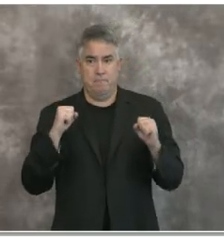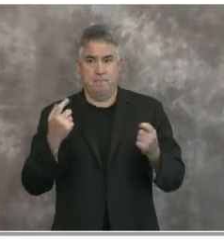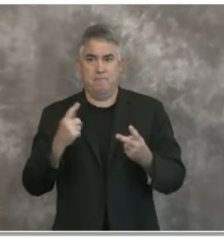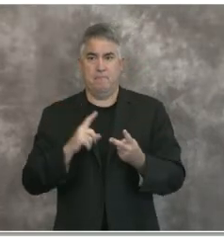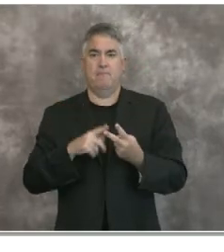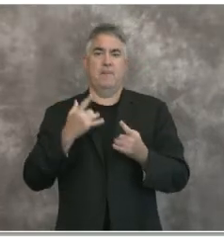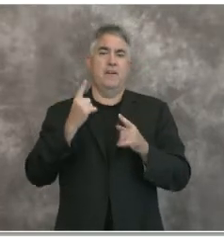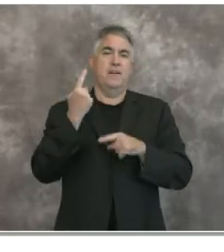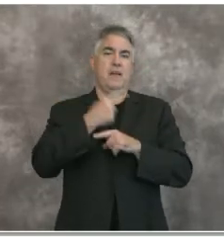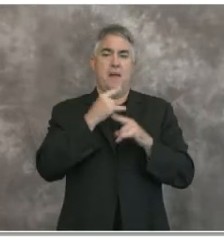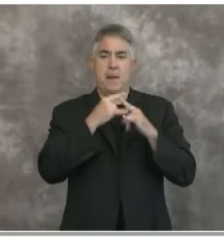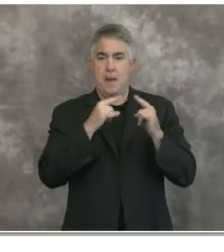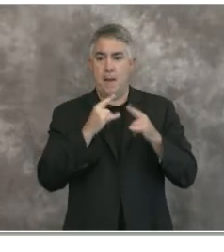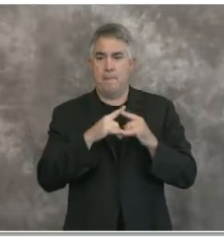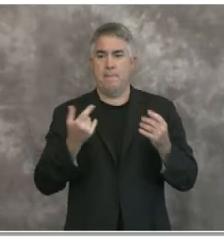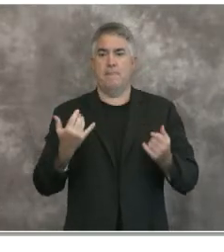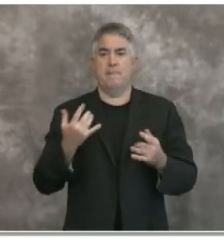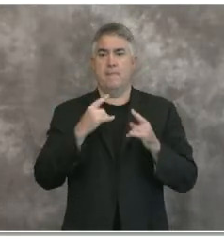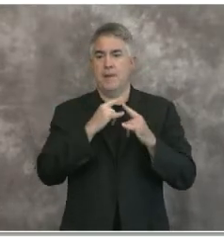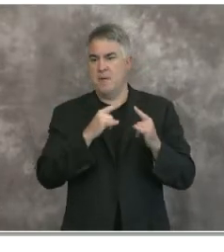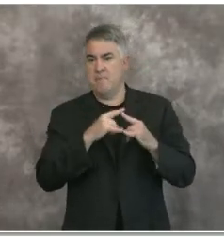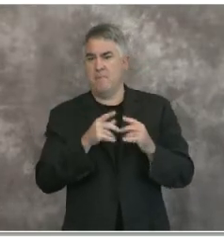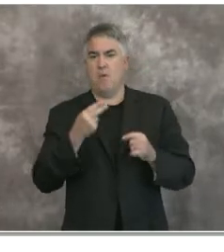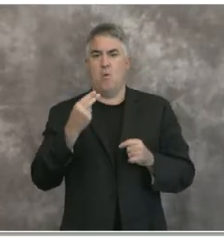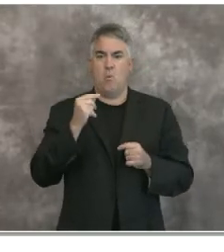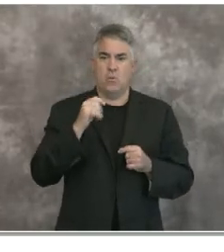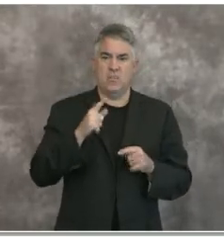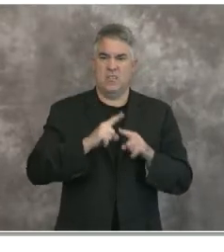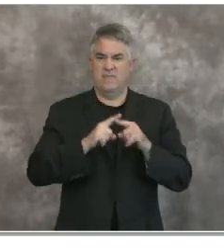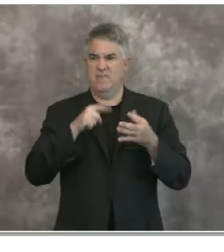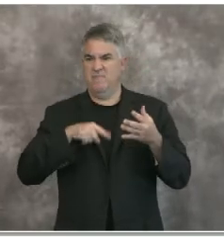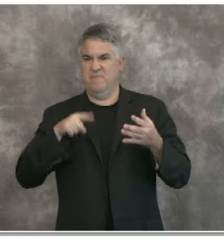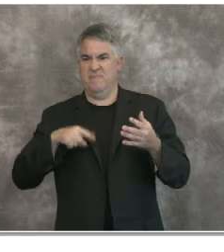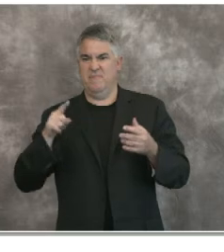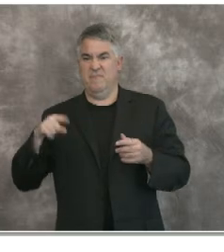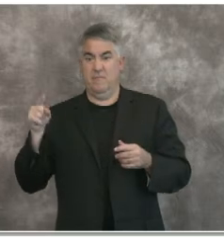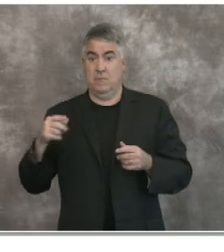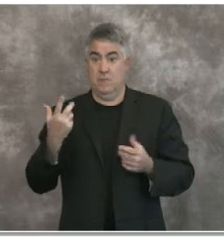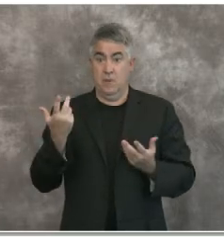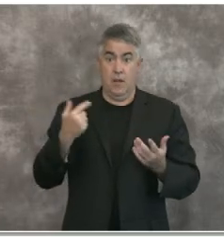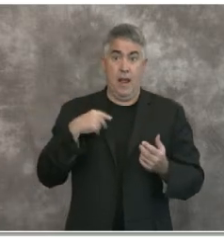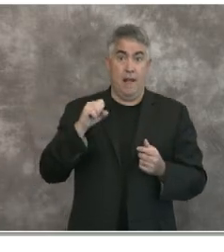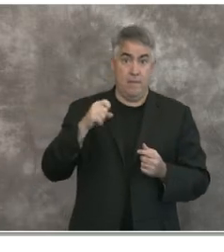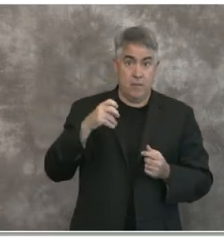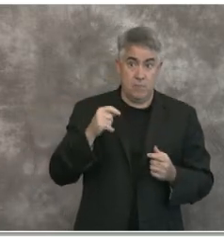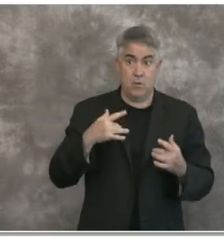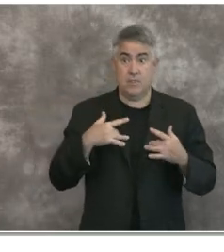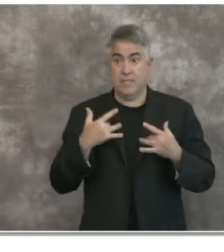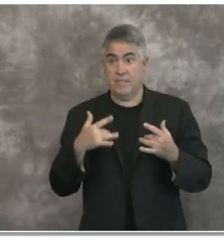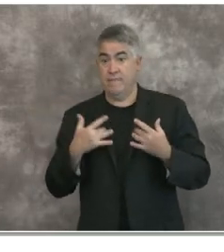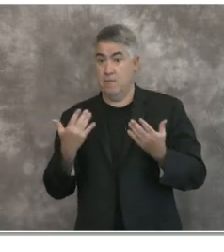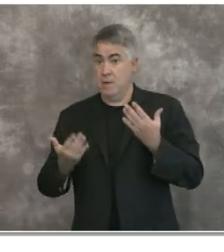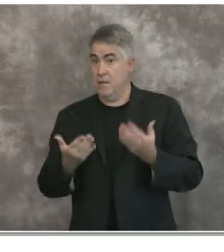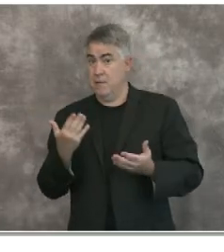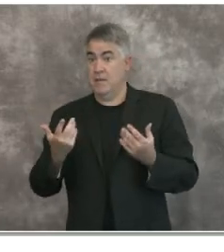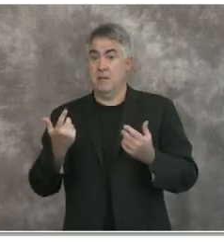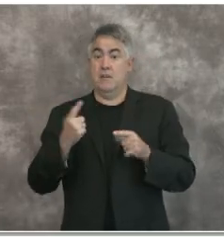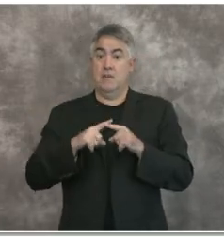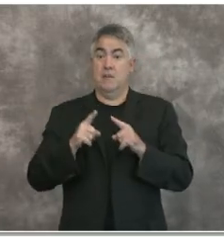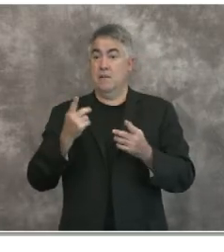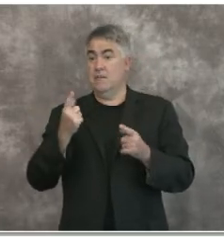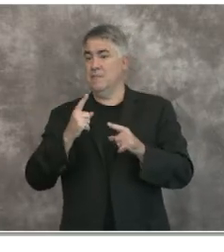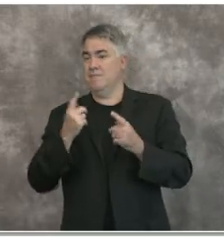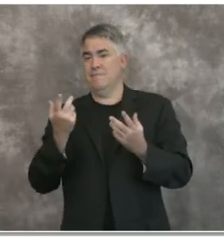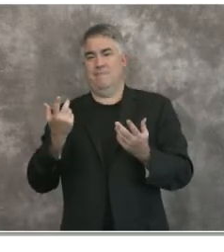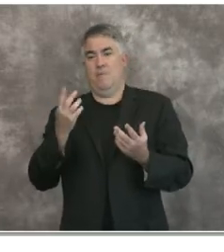day camps. We believe there will be opportunities to include some youth sports activities, possibly into the day camp criteria and